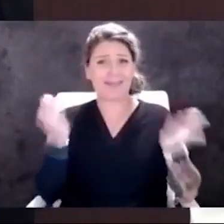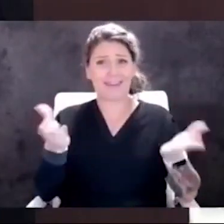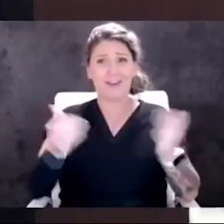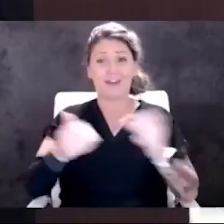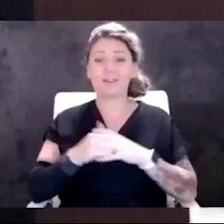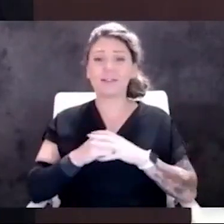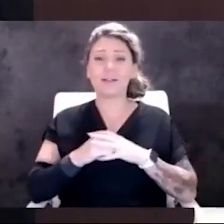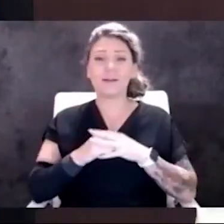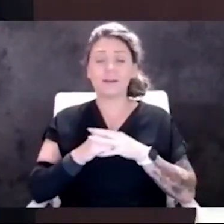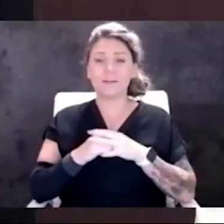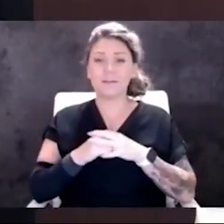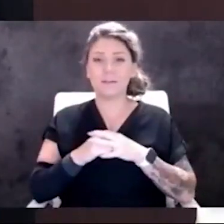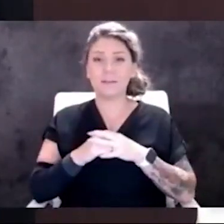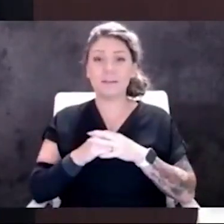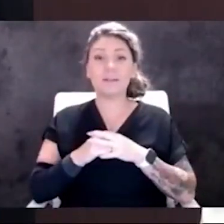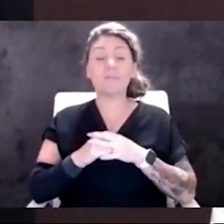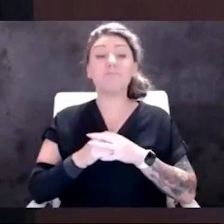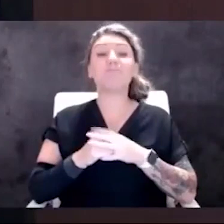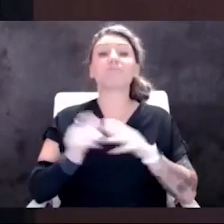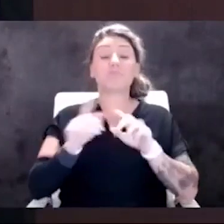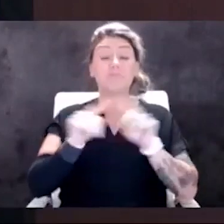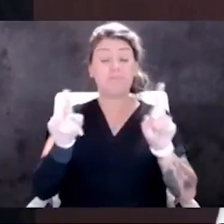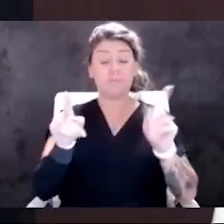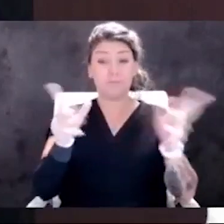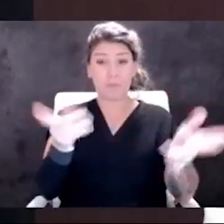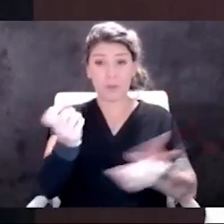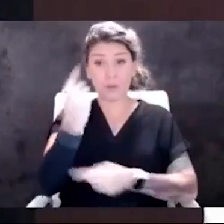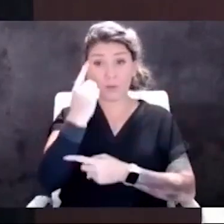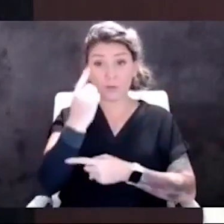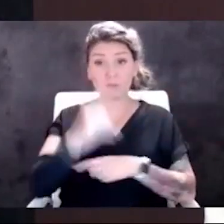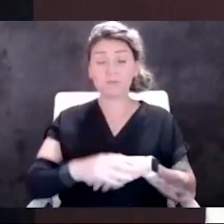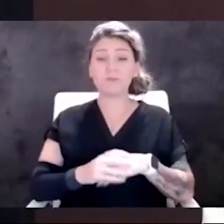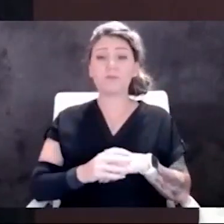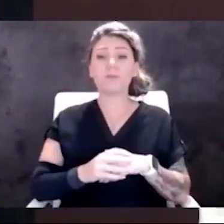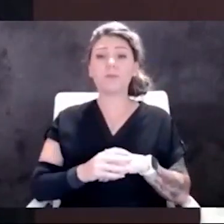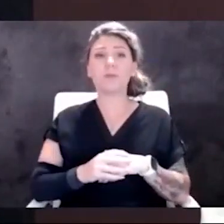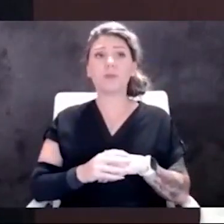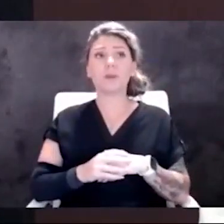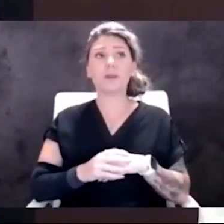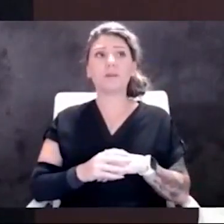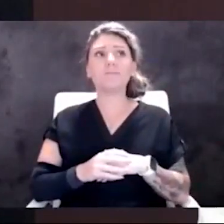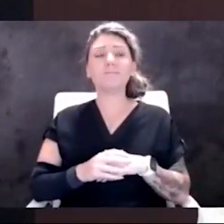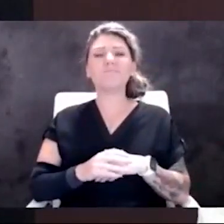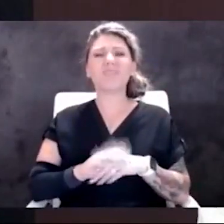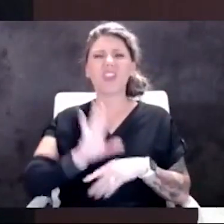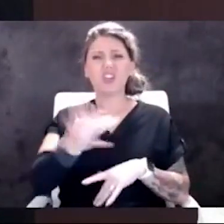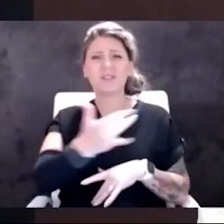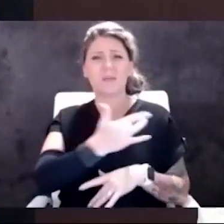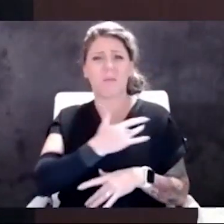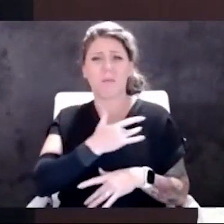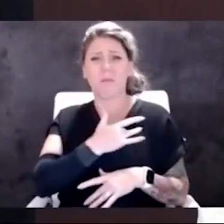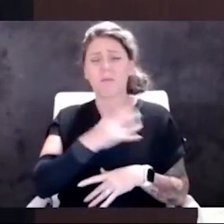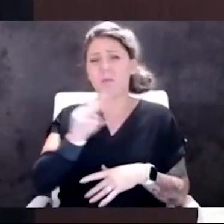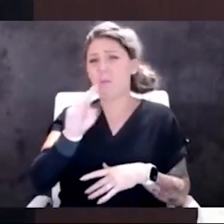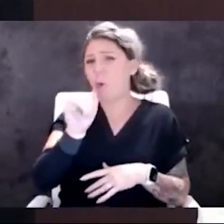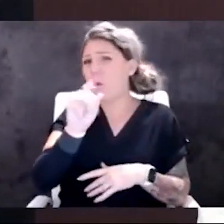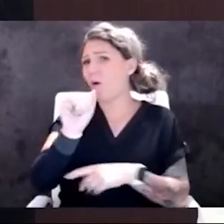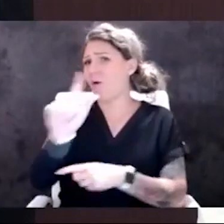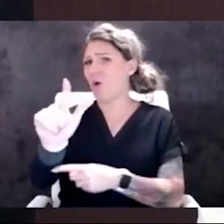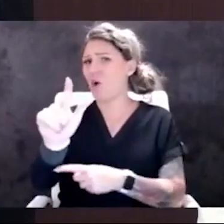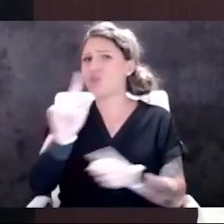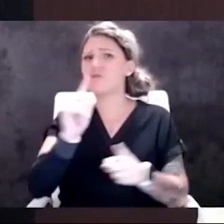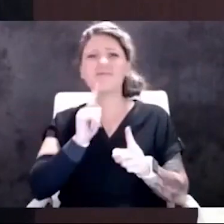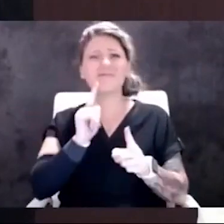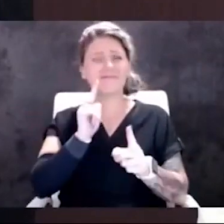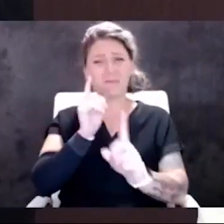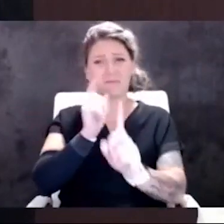here's the deal. There is I think a moral quandary here, and the quandary is that if we believe in the science at all the other times that we